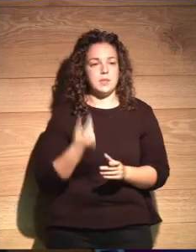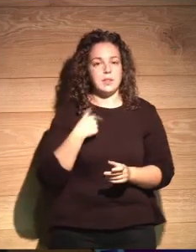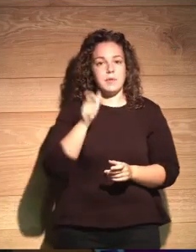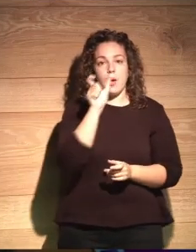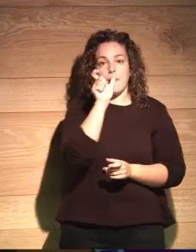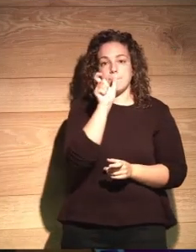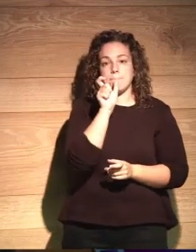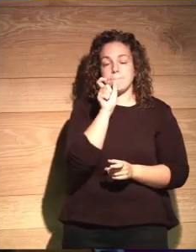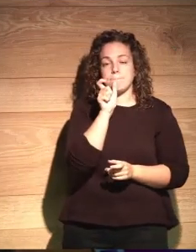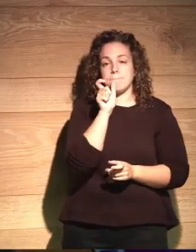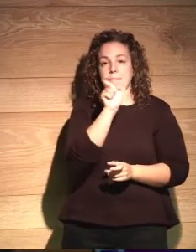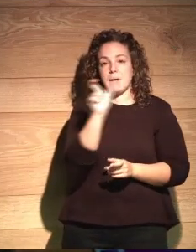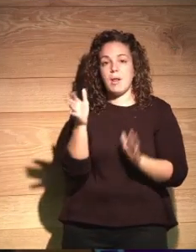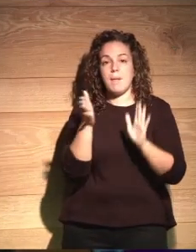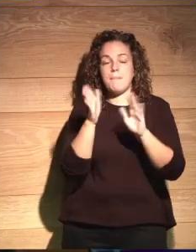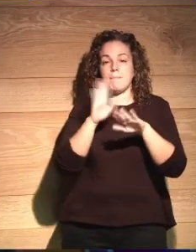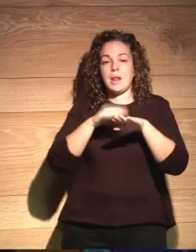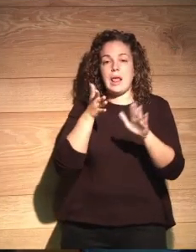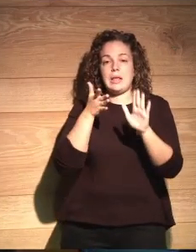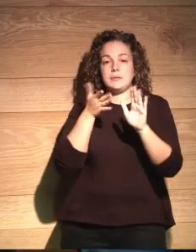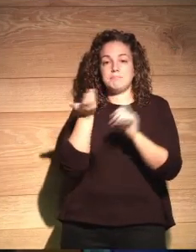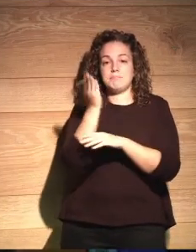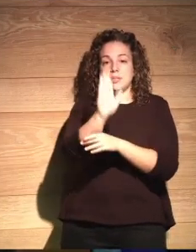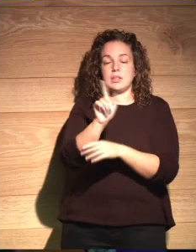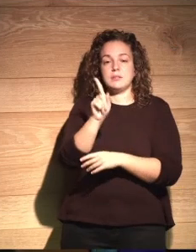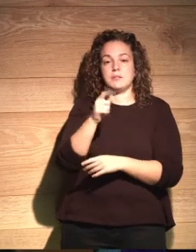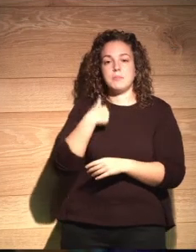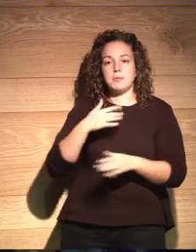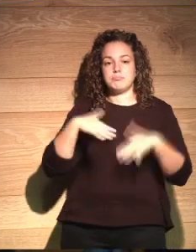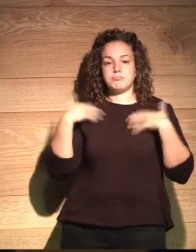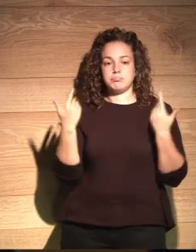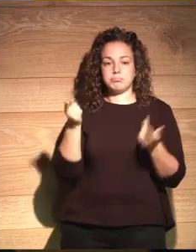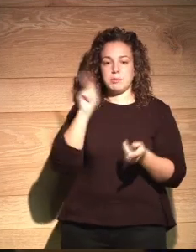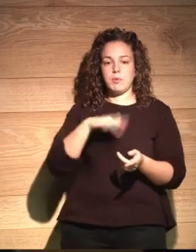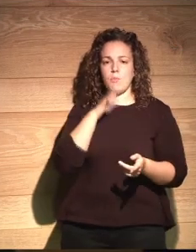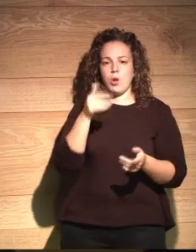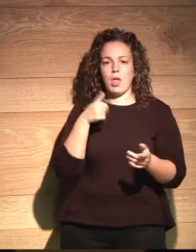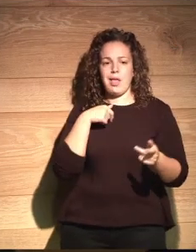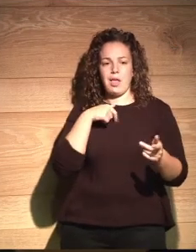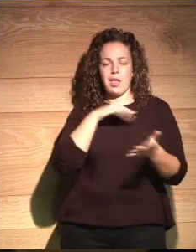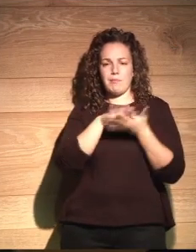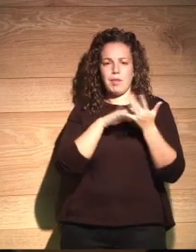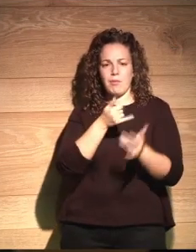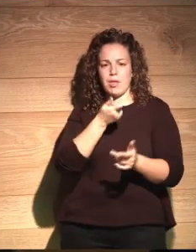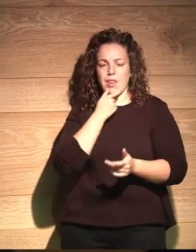finance, education, etc. Well, just a few words to introduce Carlo Ratti.